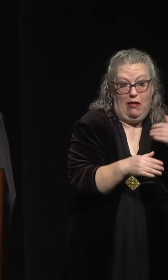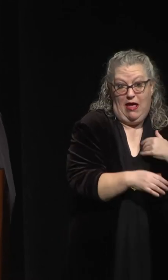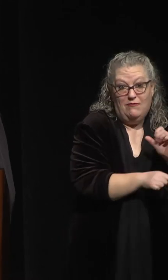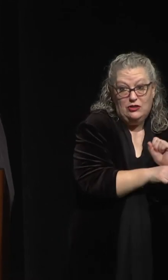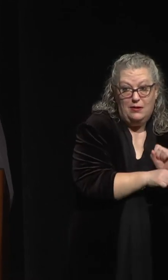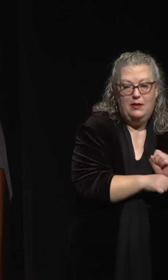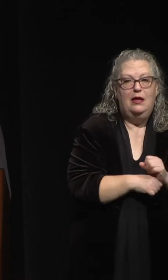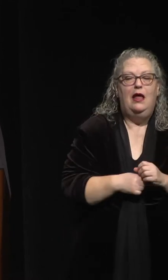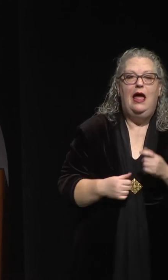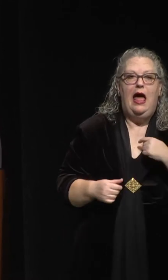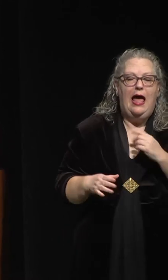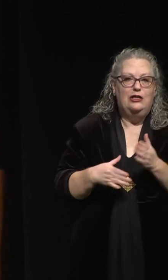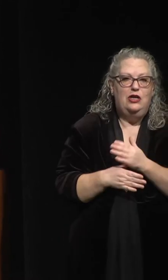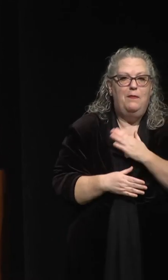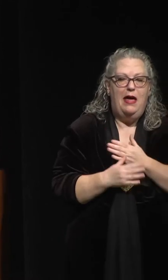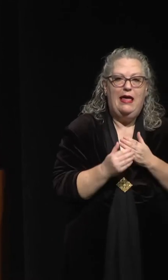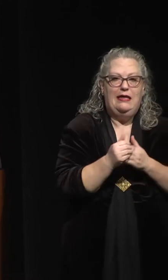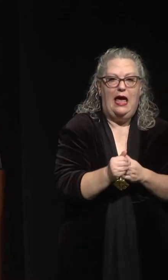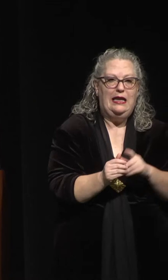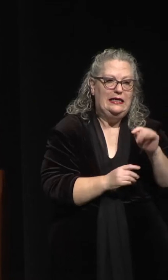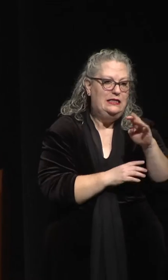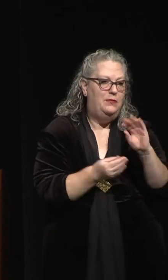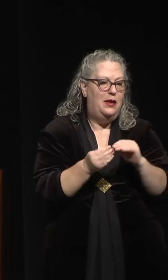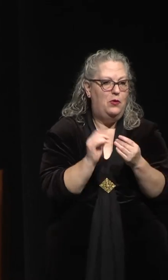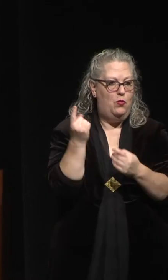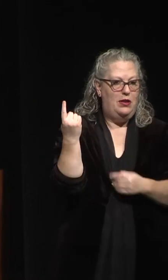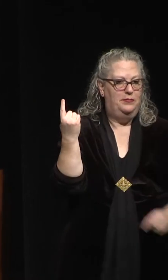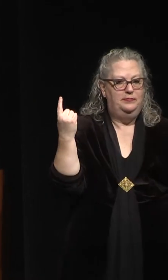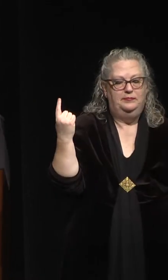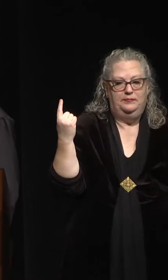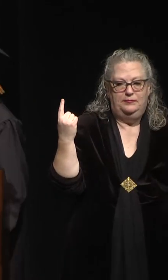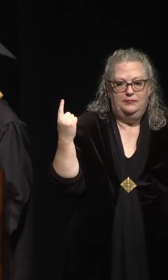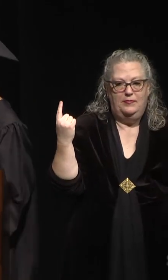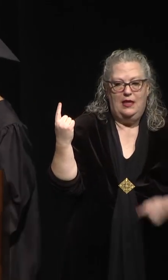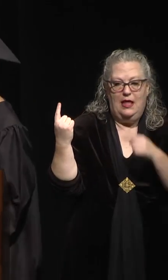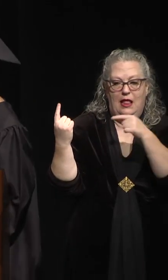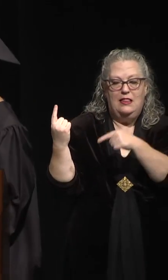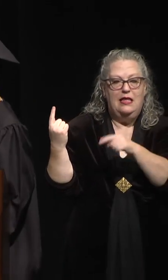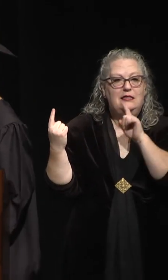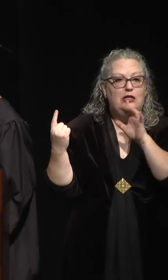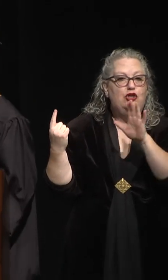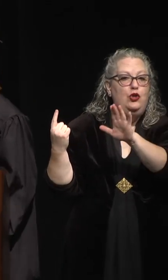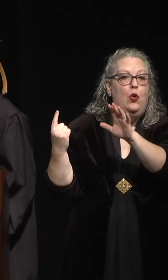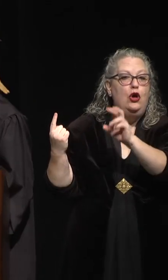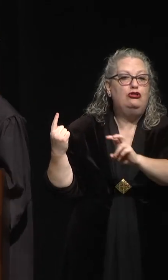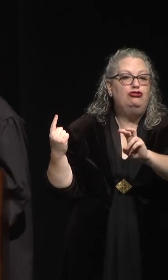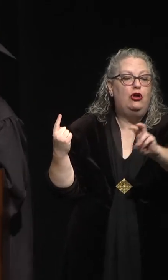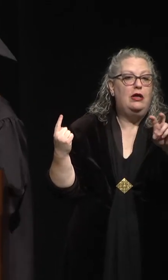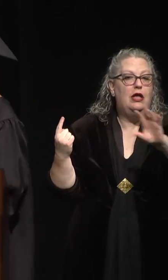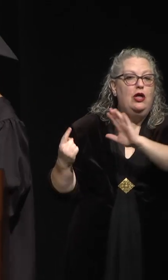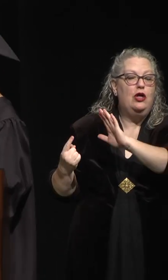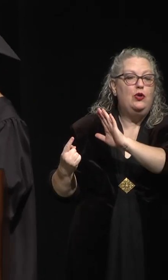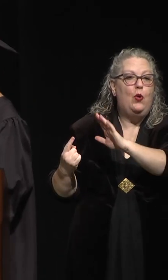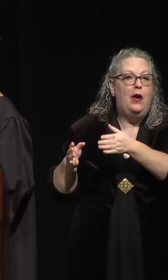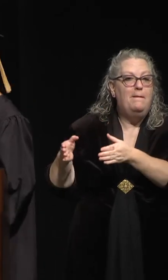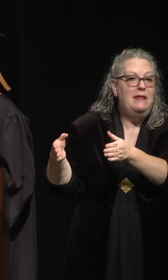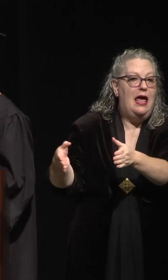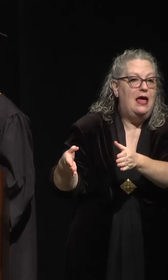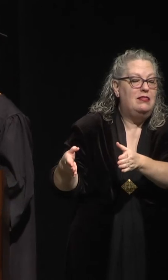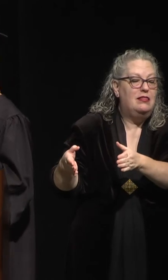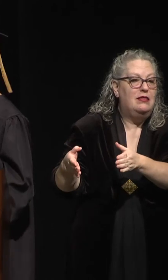job, I share my guiding tip number one. This is your journey, this is your